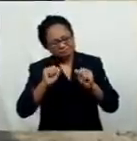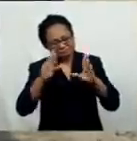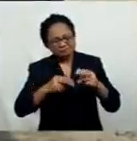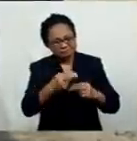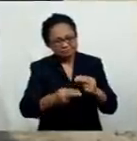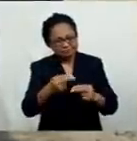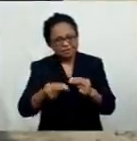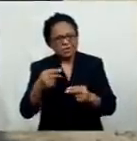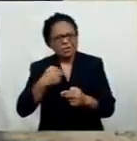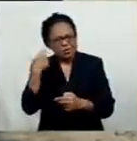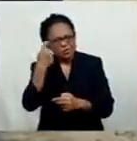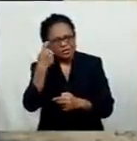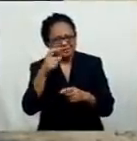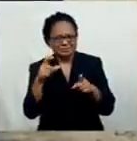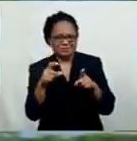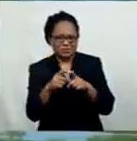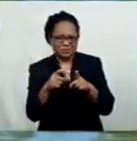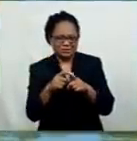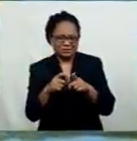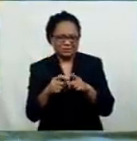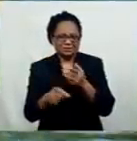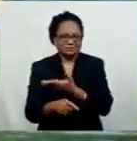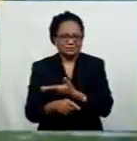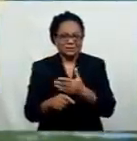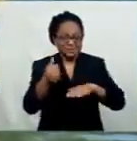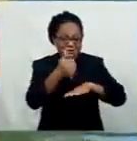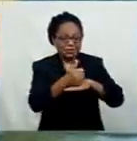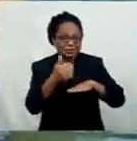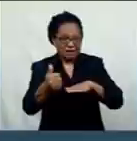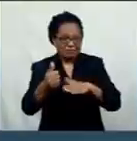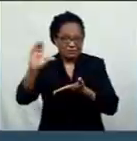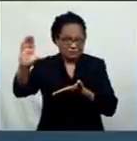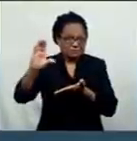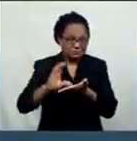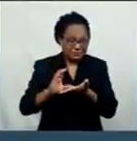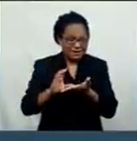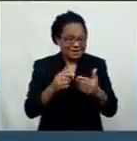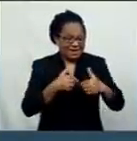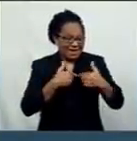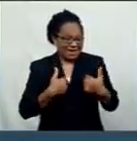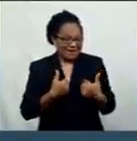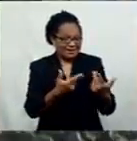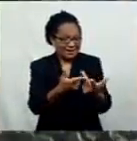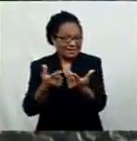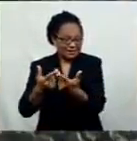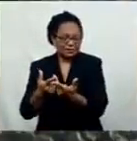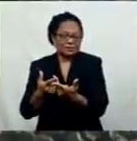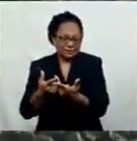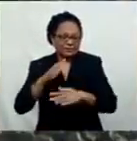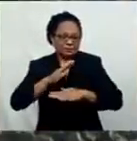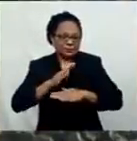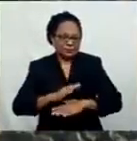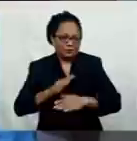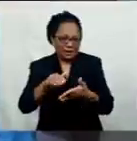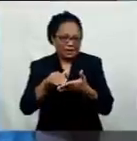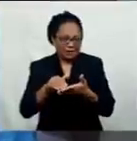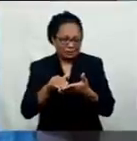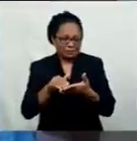concerned for my daughter. Government assistance and the good heart of others is a lifeline for many of these